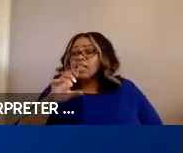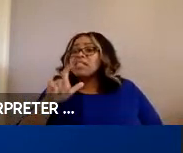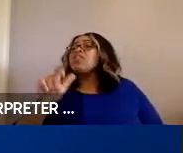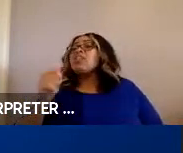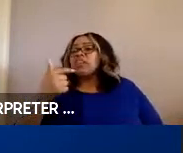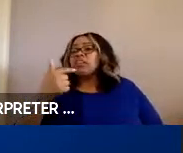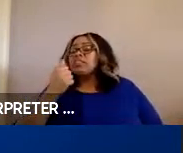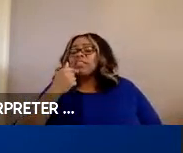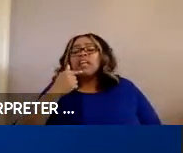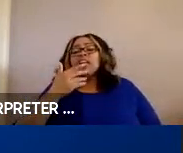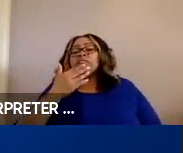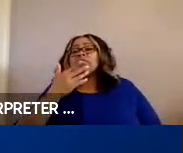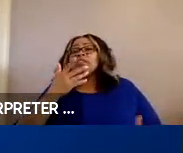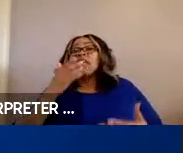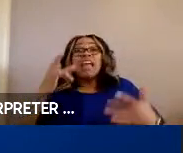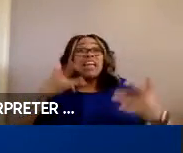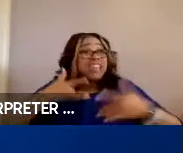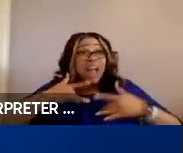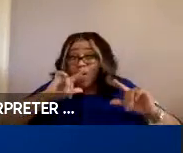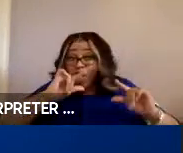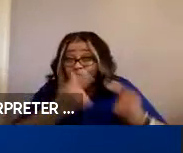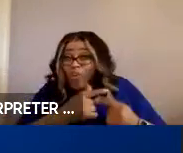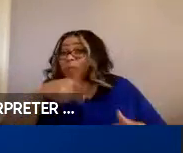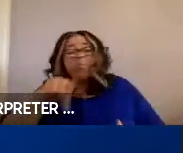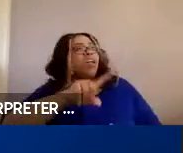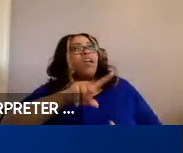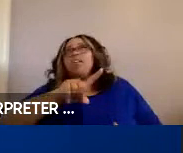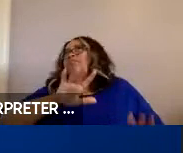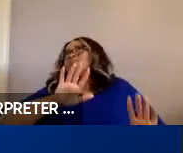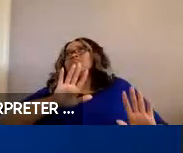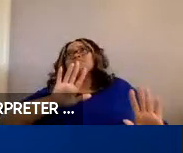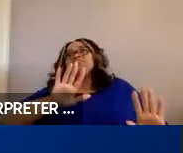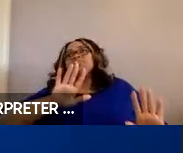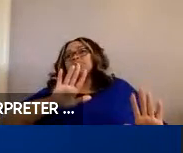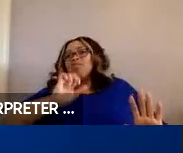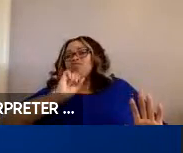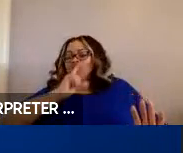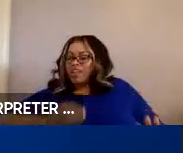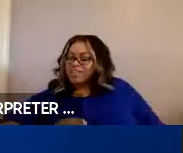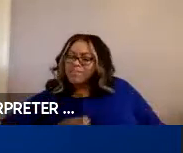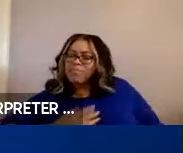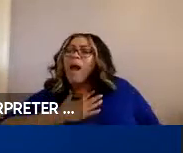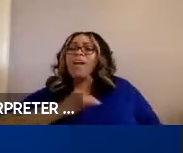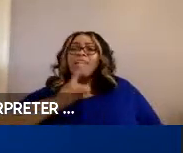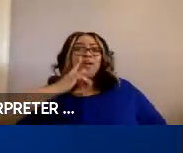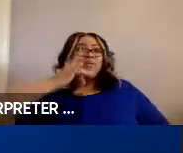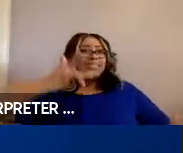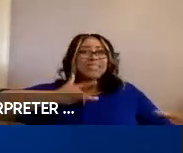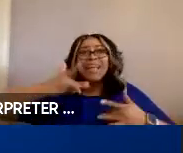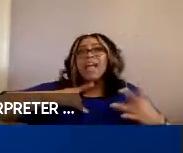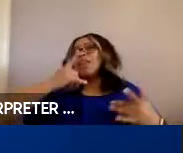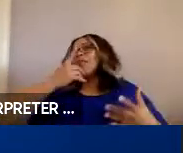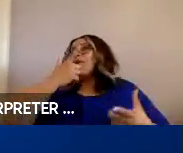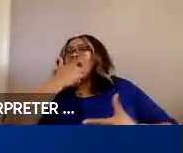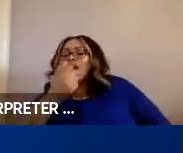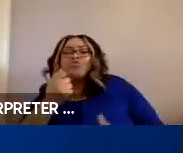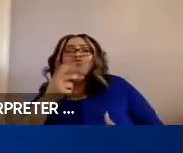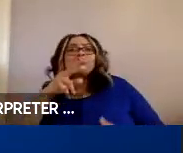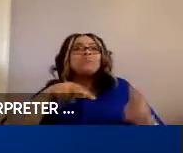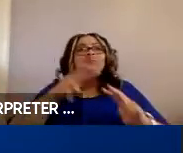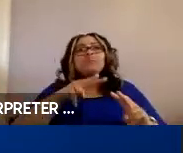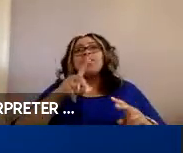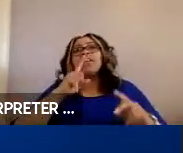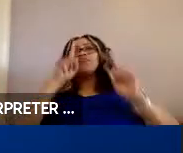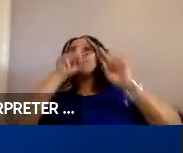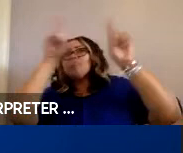the excitement among the group was really just inspiring. They were just excited to be on board. They were interested in looking at the